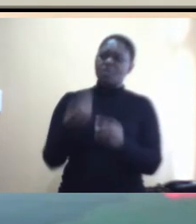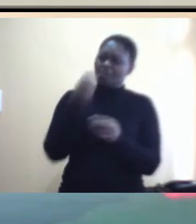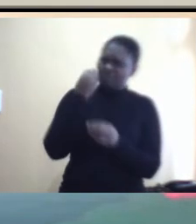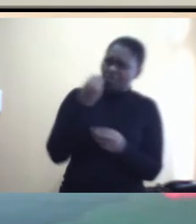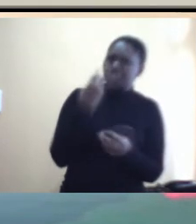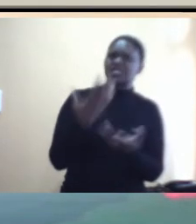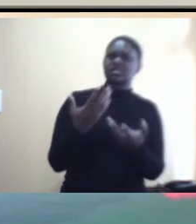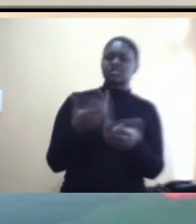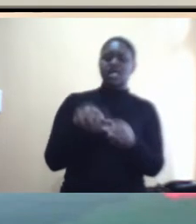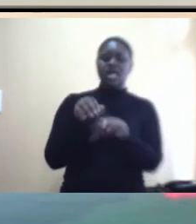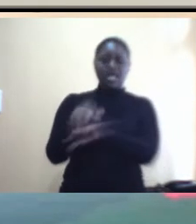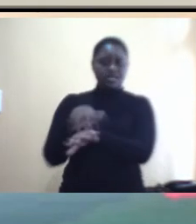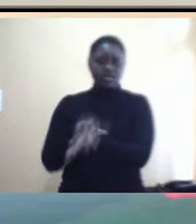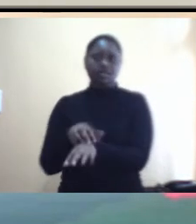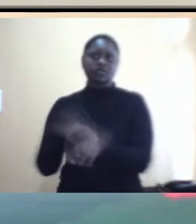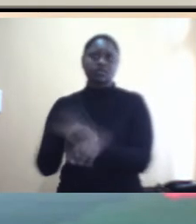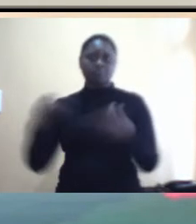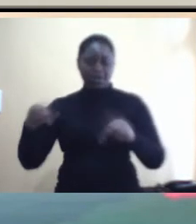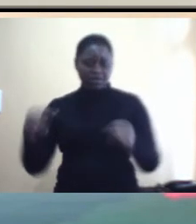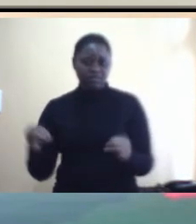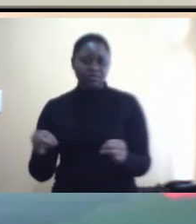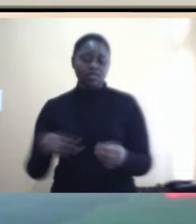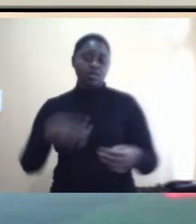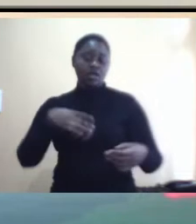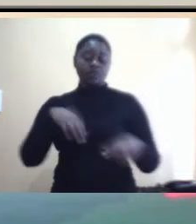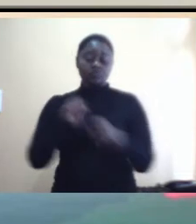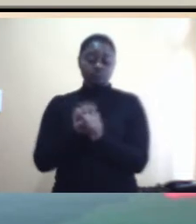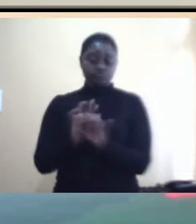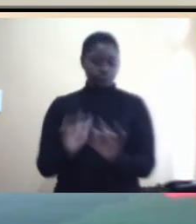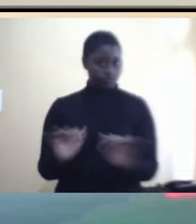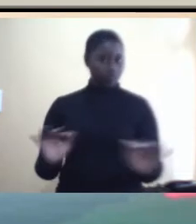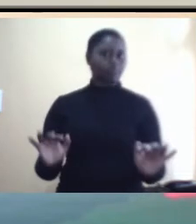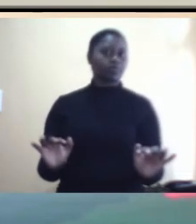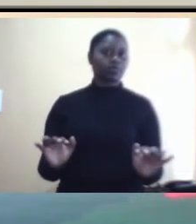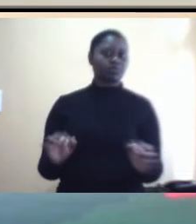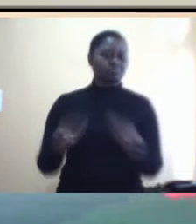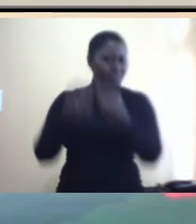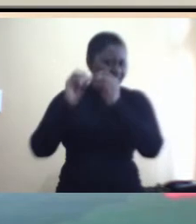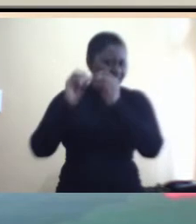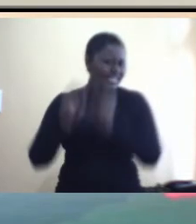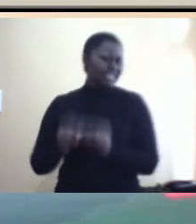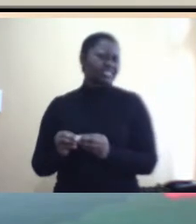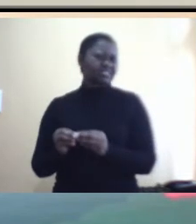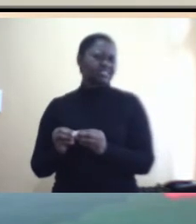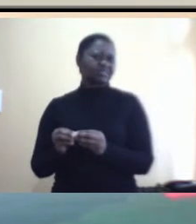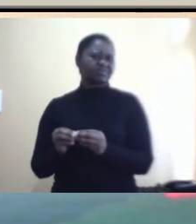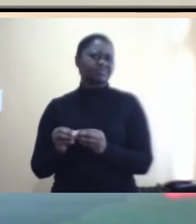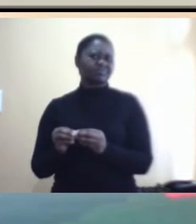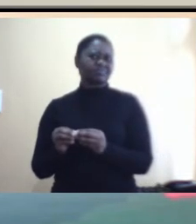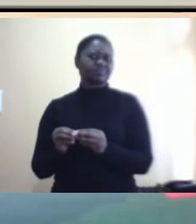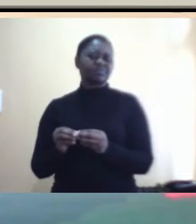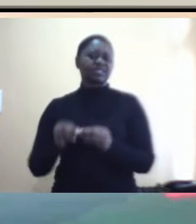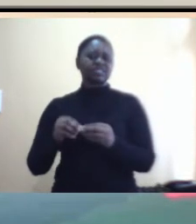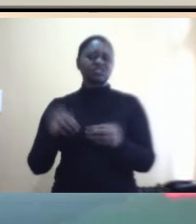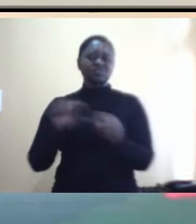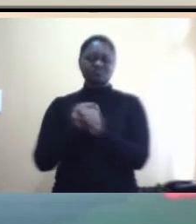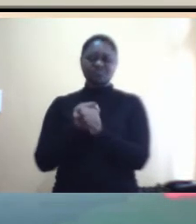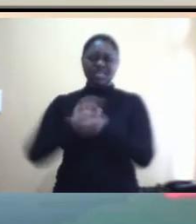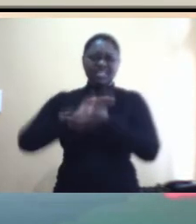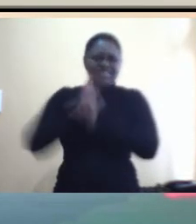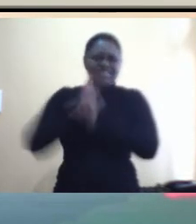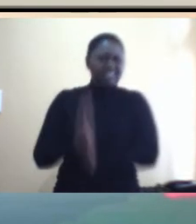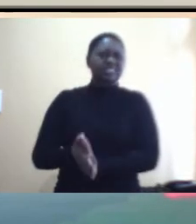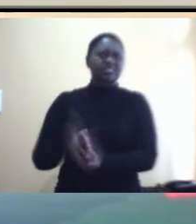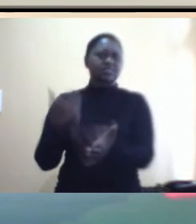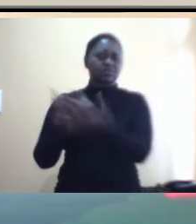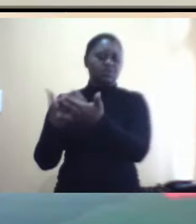and agricultural market. The COVID-19 pandemic has created uncertainty and disruption of